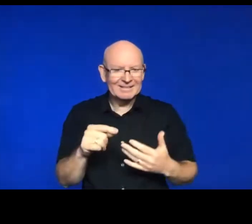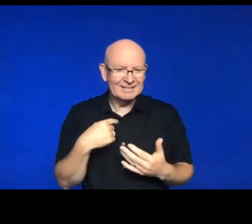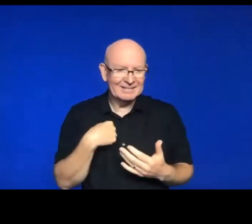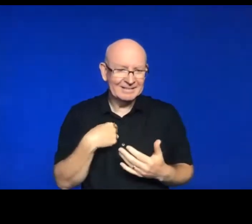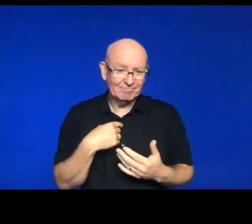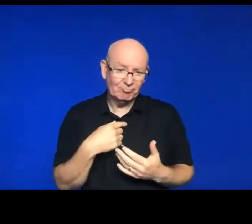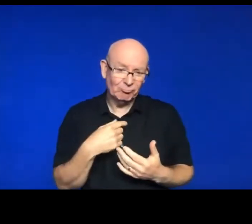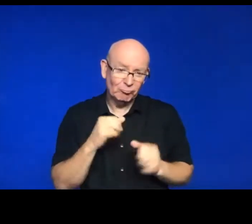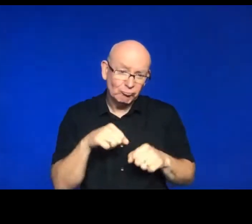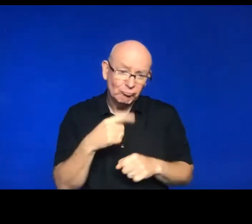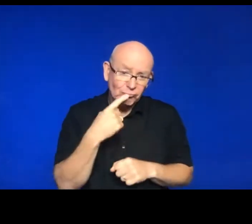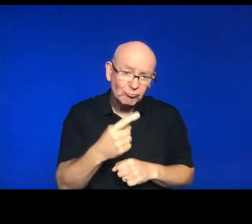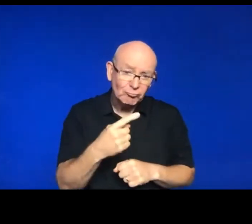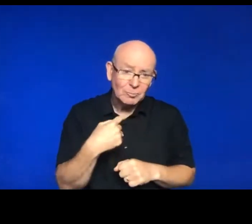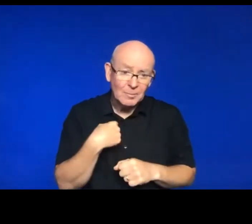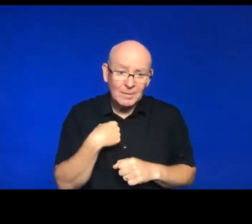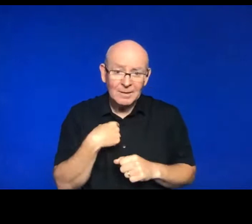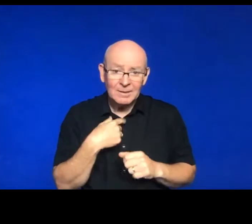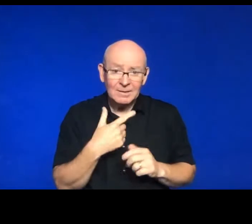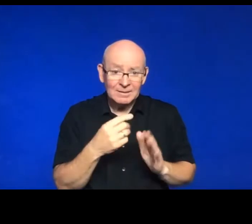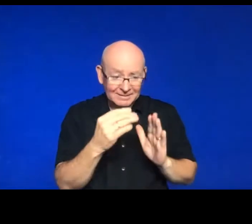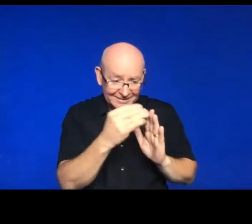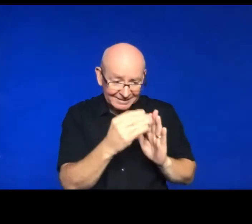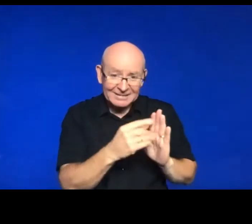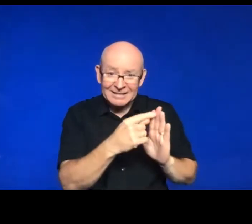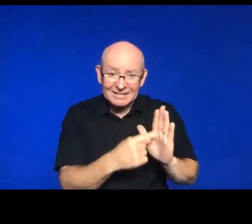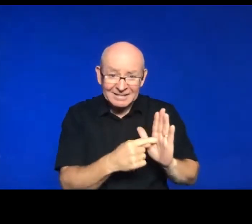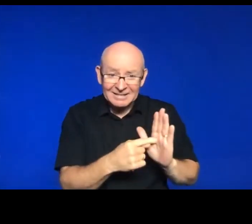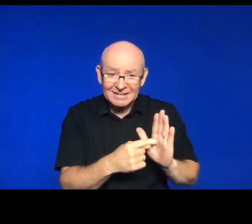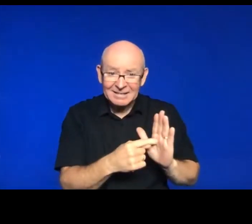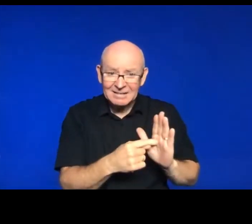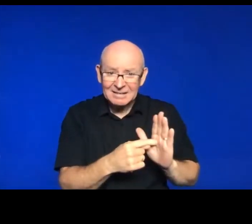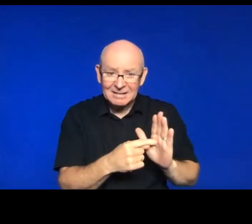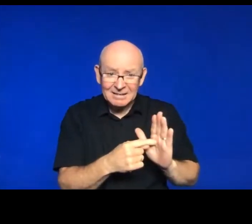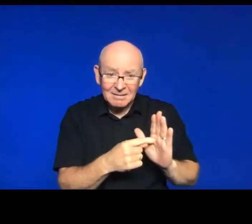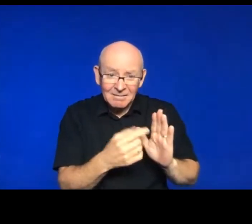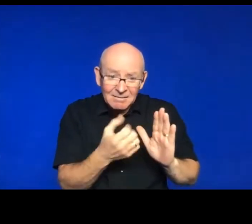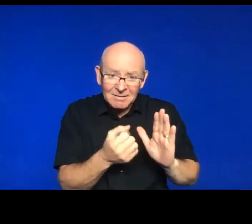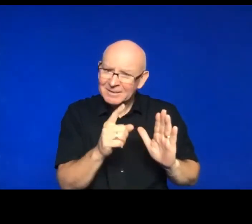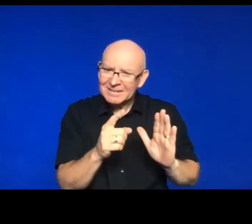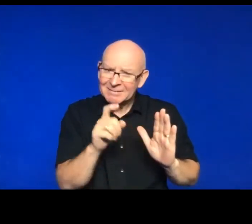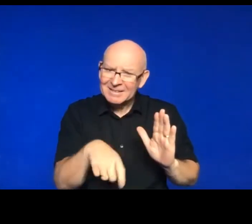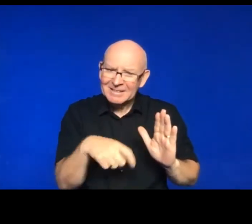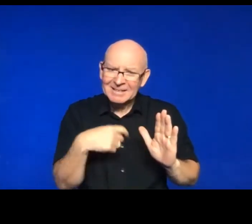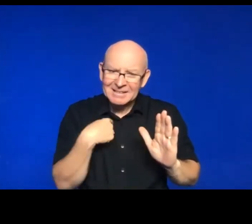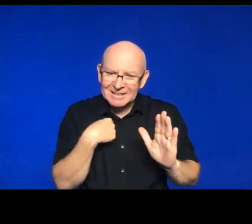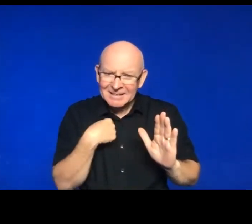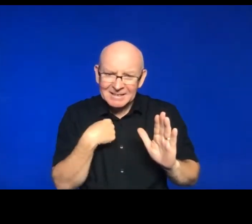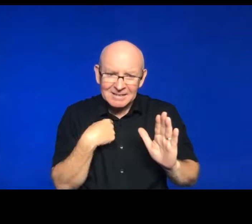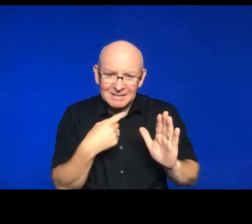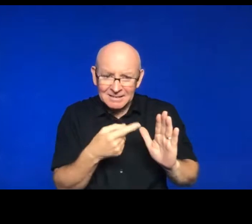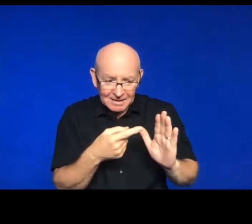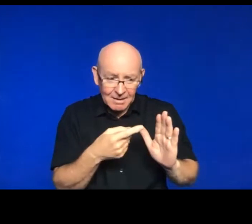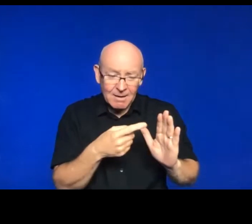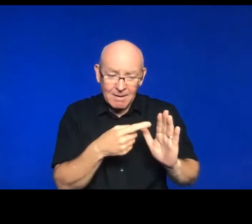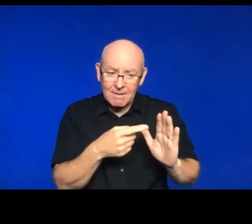increase also the probability that those measures are put in place. And that, for that reason, is so necessary to